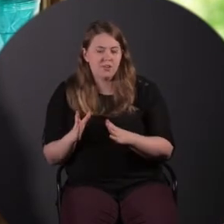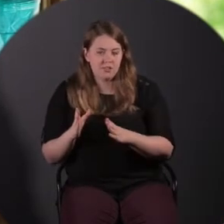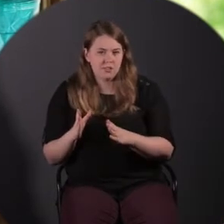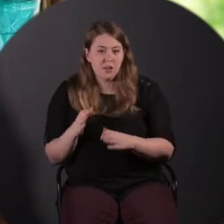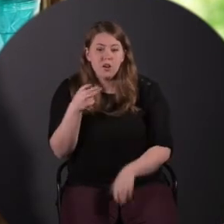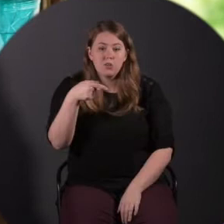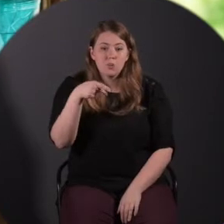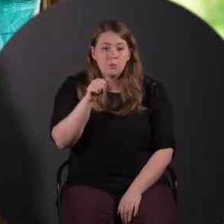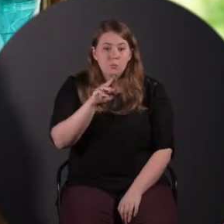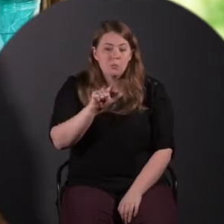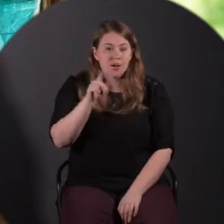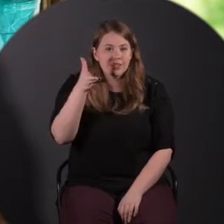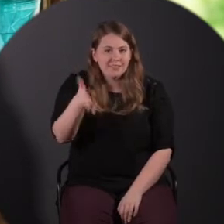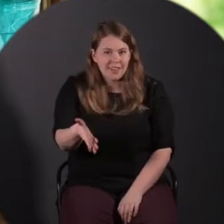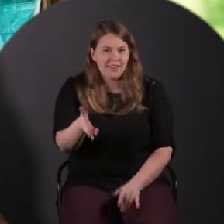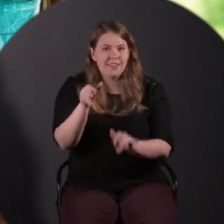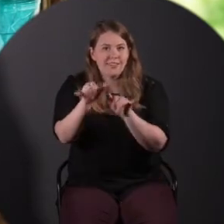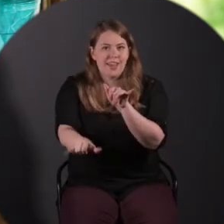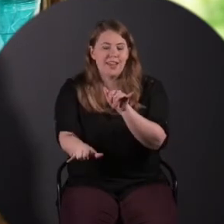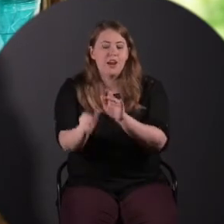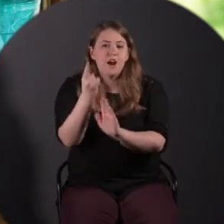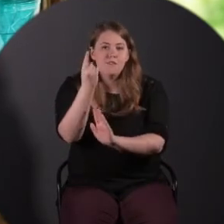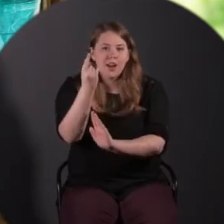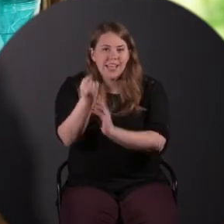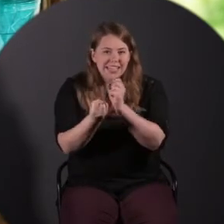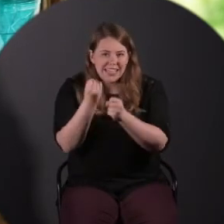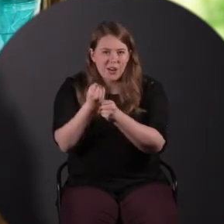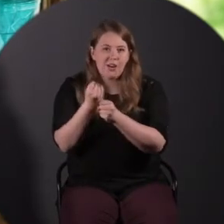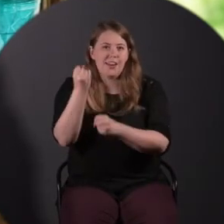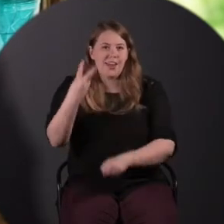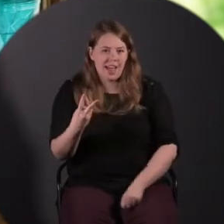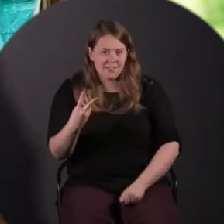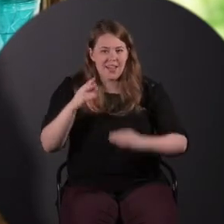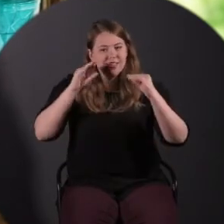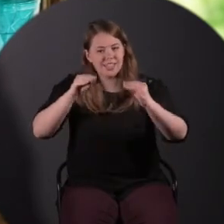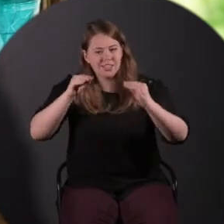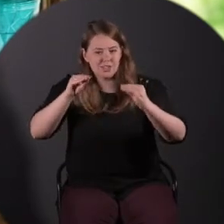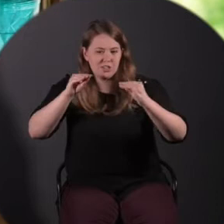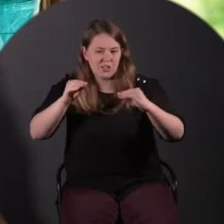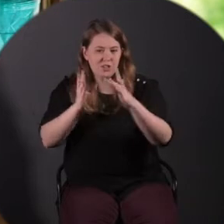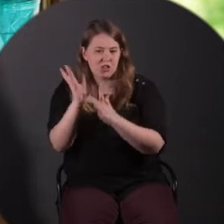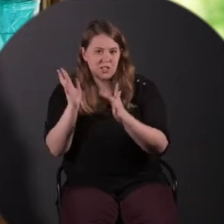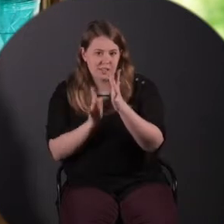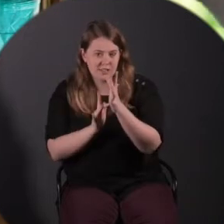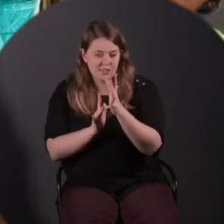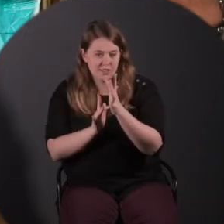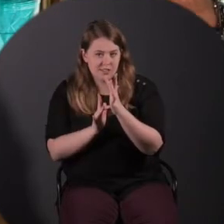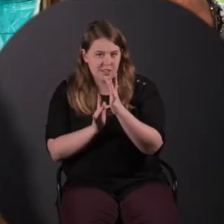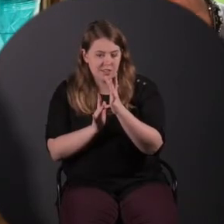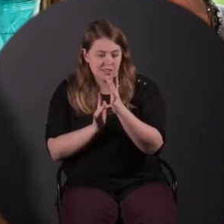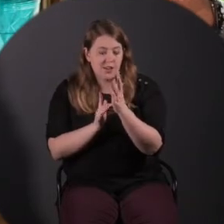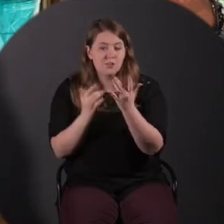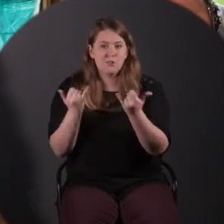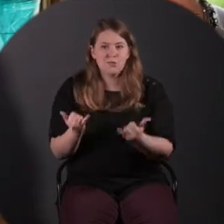them the word of God. So together, they're discipled by Paul because of their act of hospitality. And it opened a